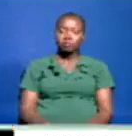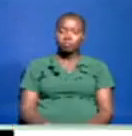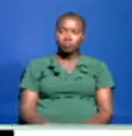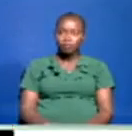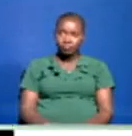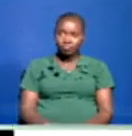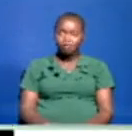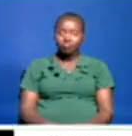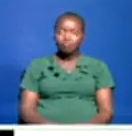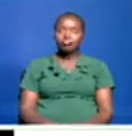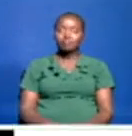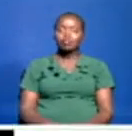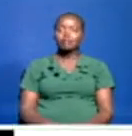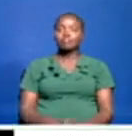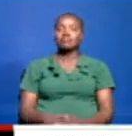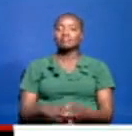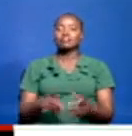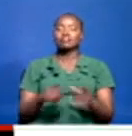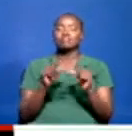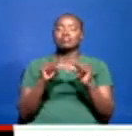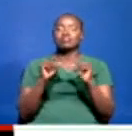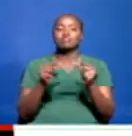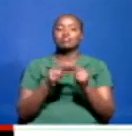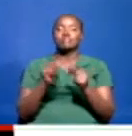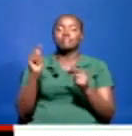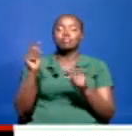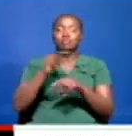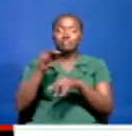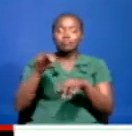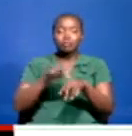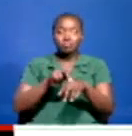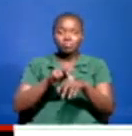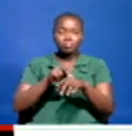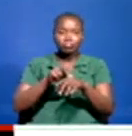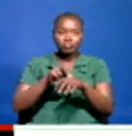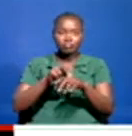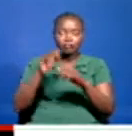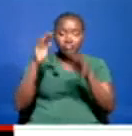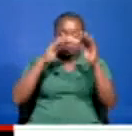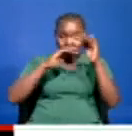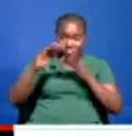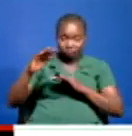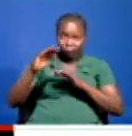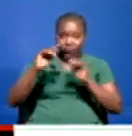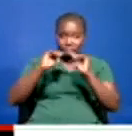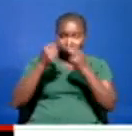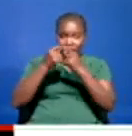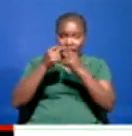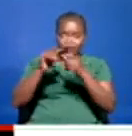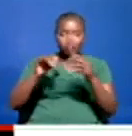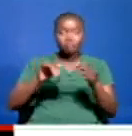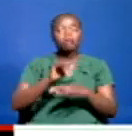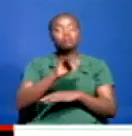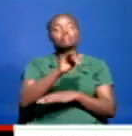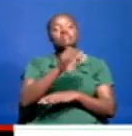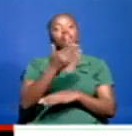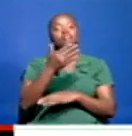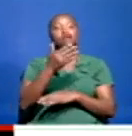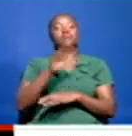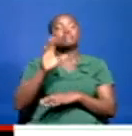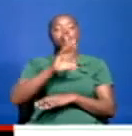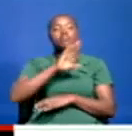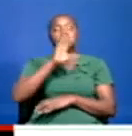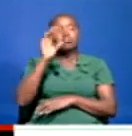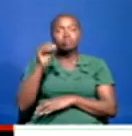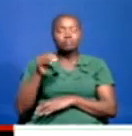The first contingent of the national taekwondo team left the country today ahead of the Africa Taekwondo Championship scheduled